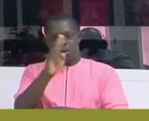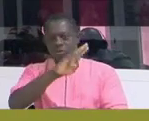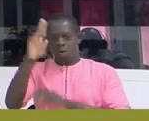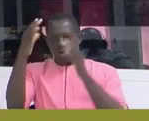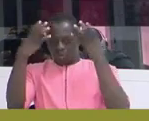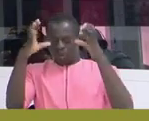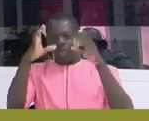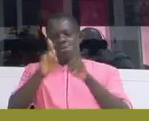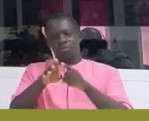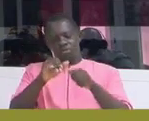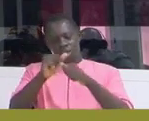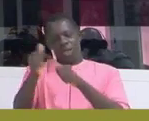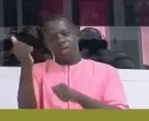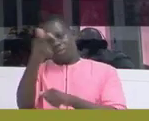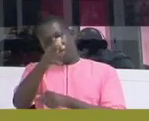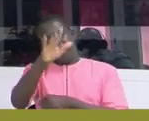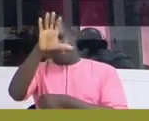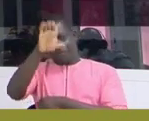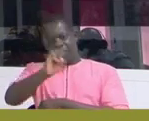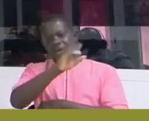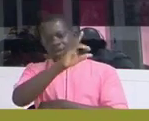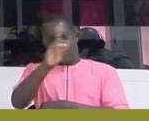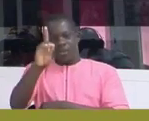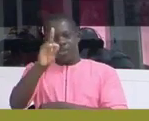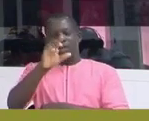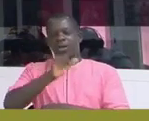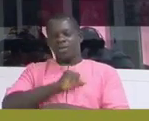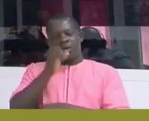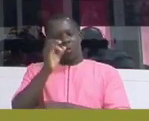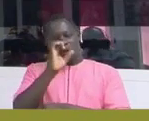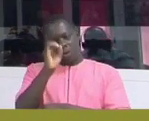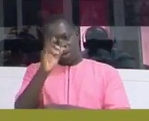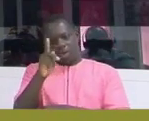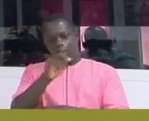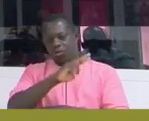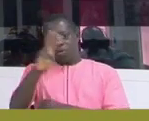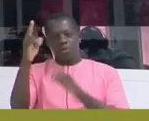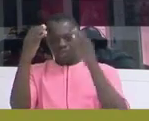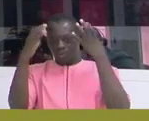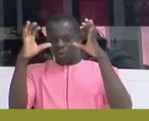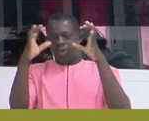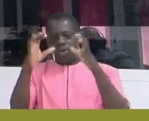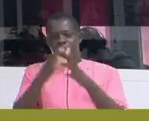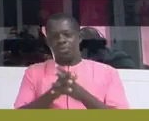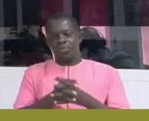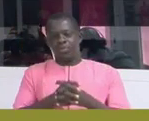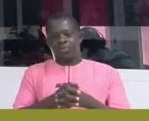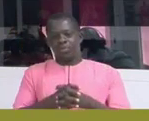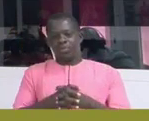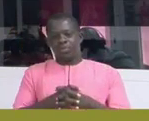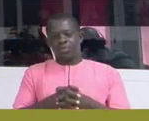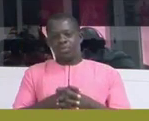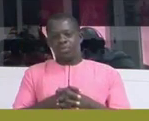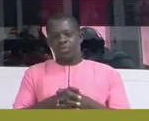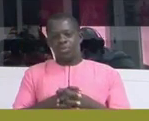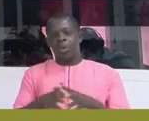alone said well no problem my elder let's pay $50 I said there is no